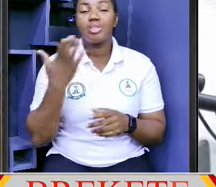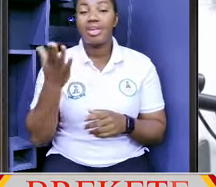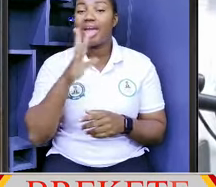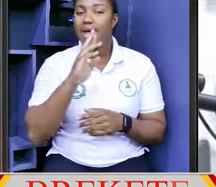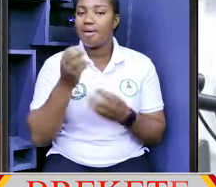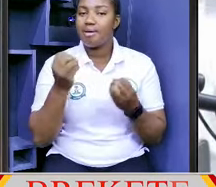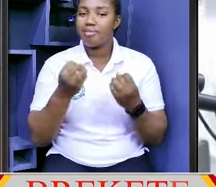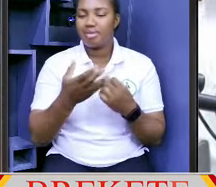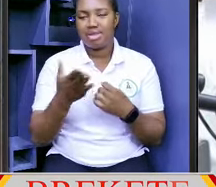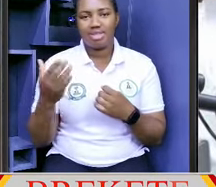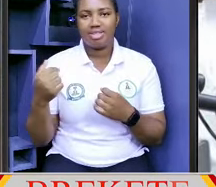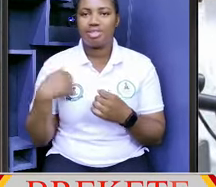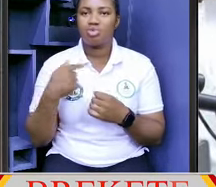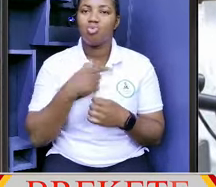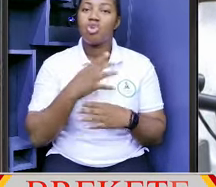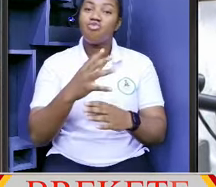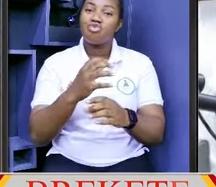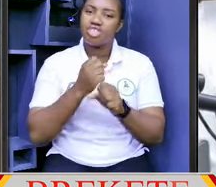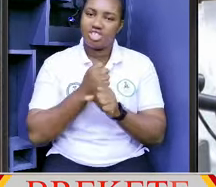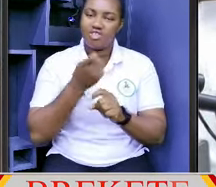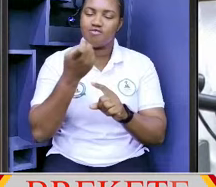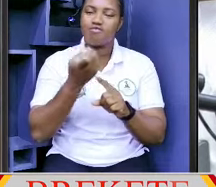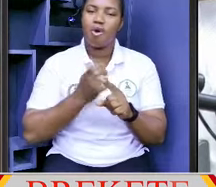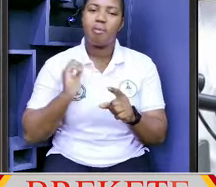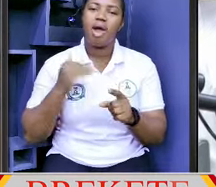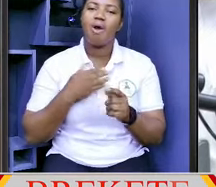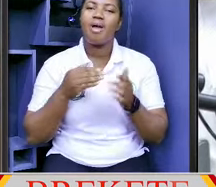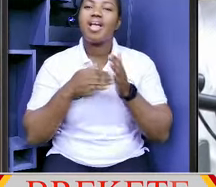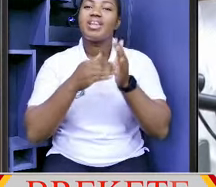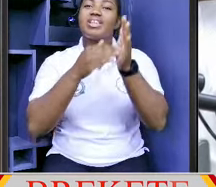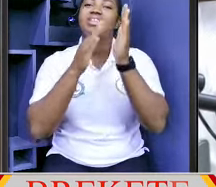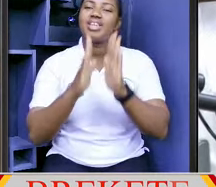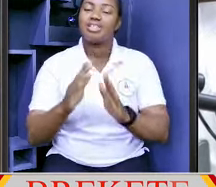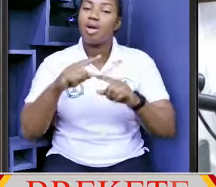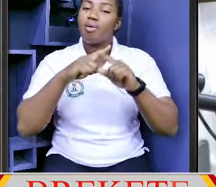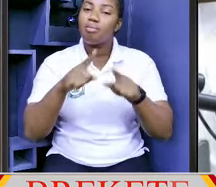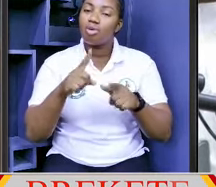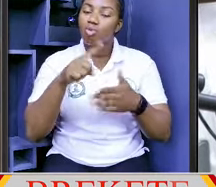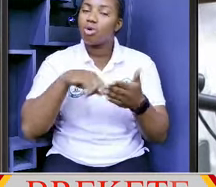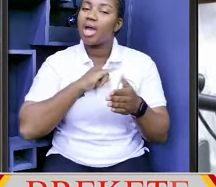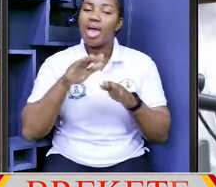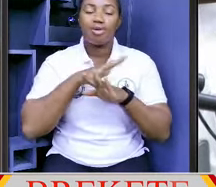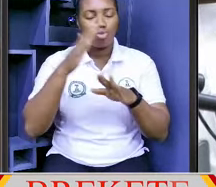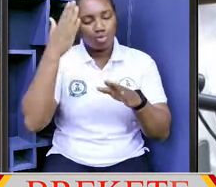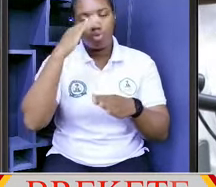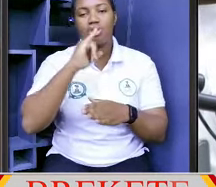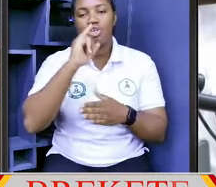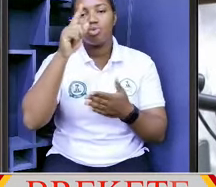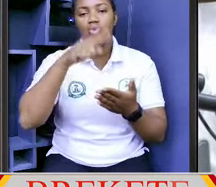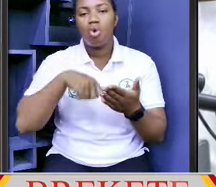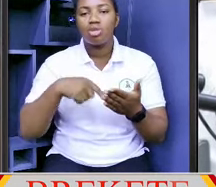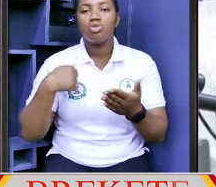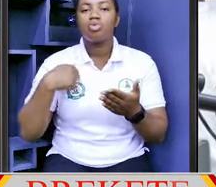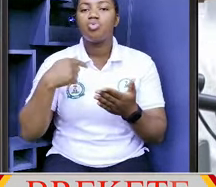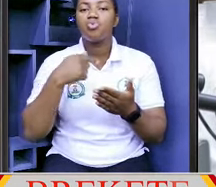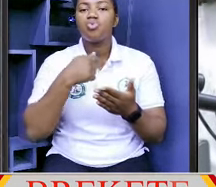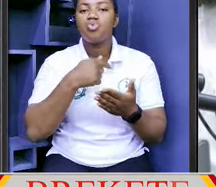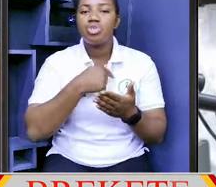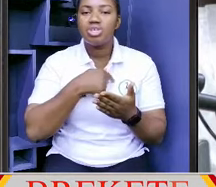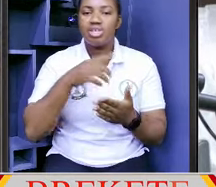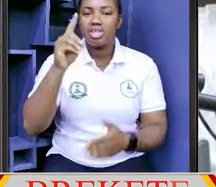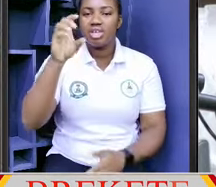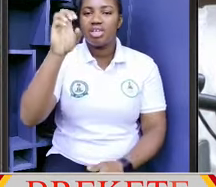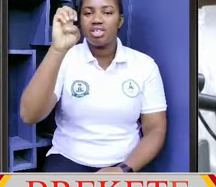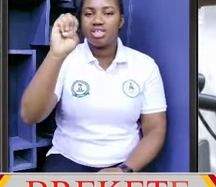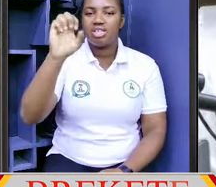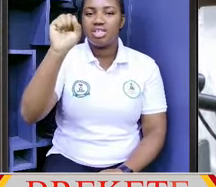there are many things where we don't receive from our leaders. But waiting, I don't know now whether now waiting we deserve. Like, we